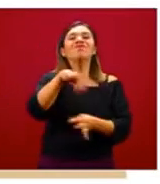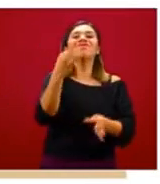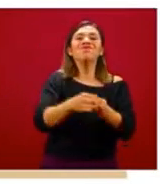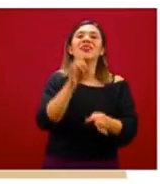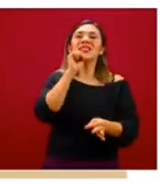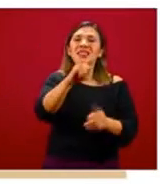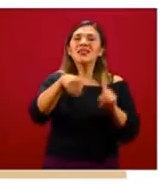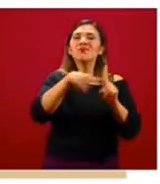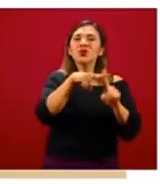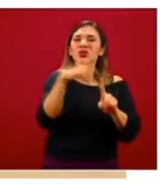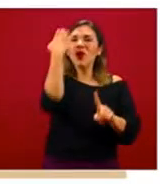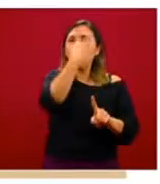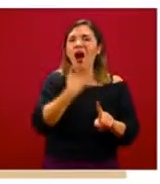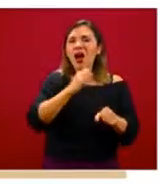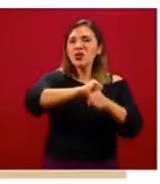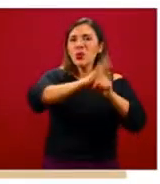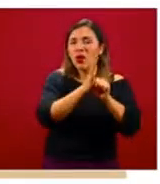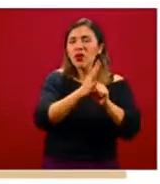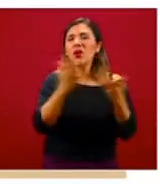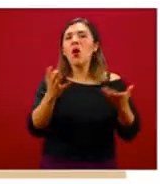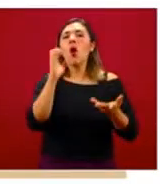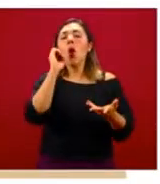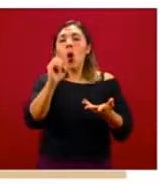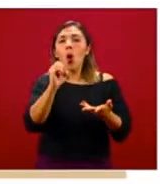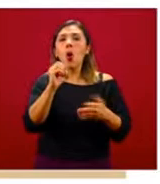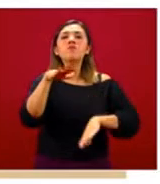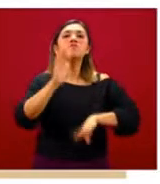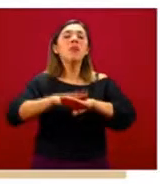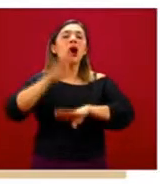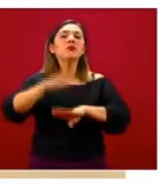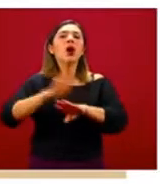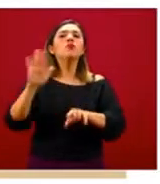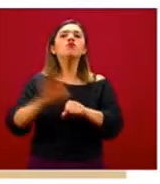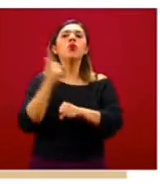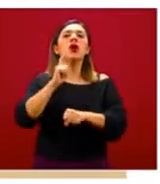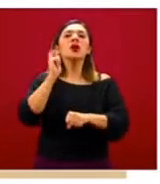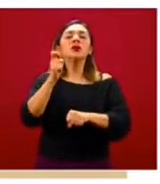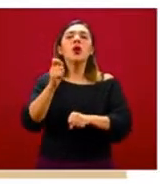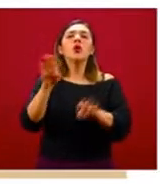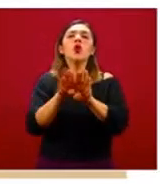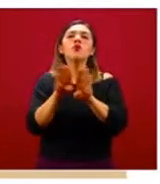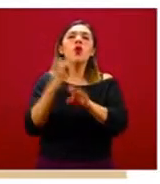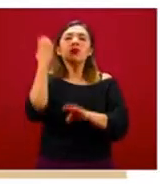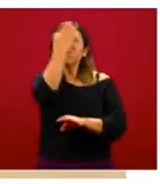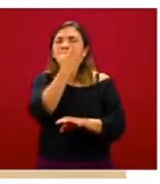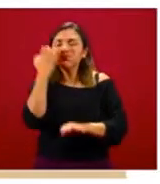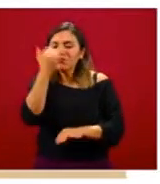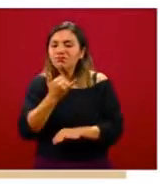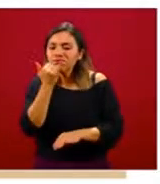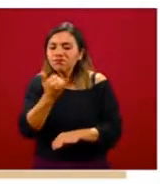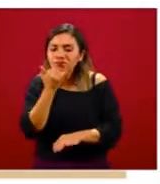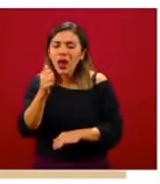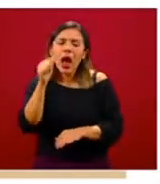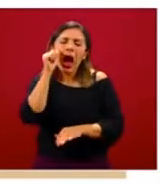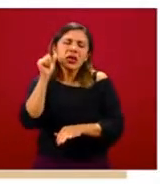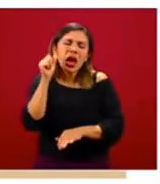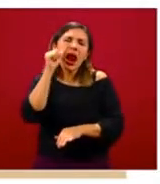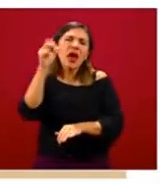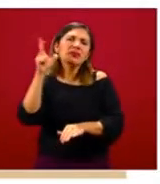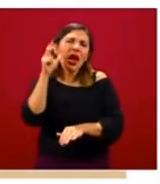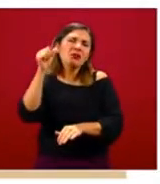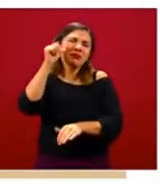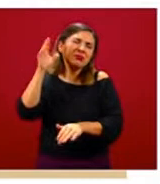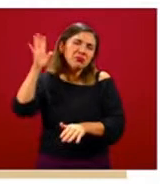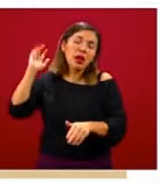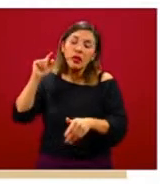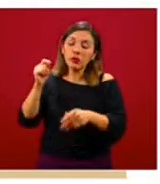they confirmados are porque salió su prueba tested or positiva, proven o se positive or incrementan negative. porque se suman los casos sospechosos que demandaron atención médica en las And they